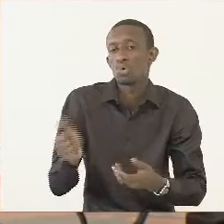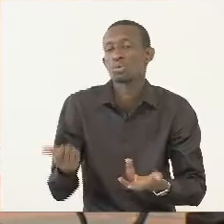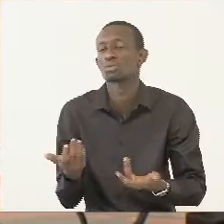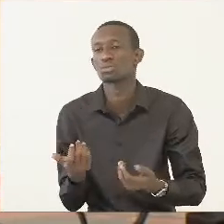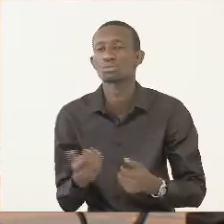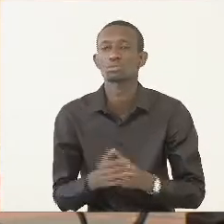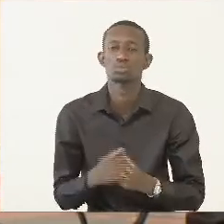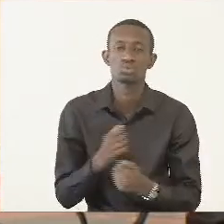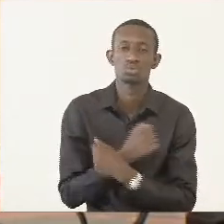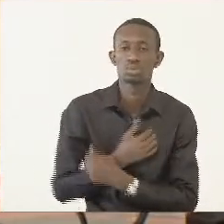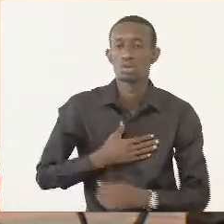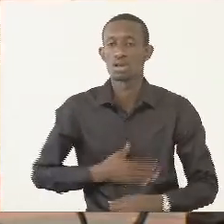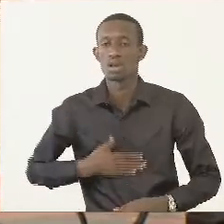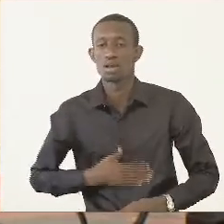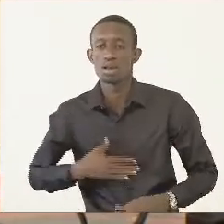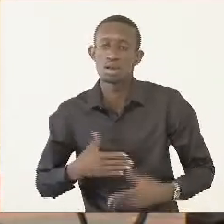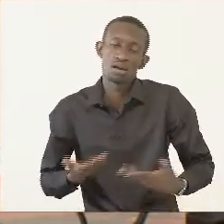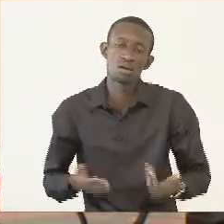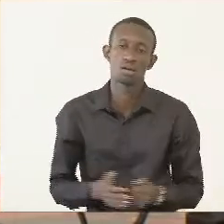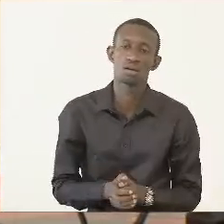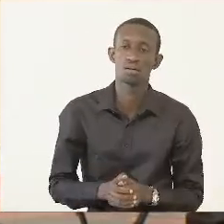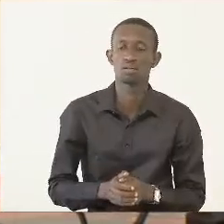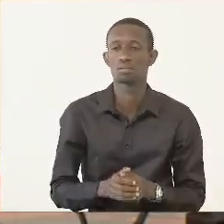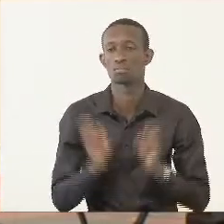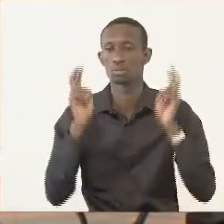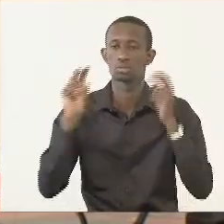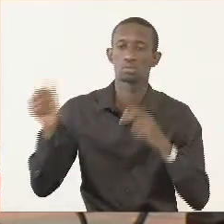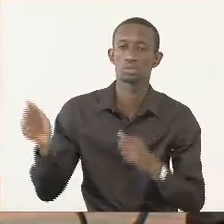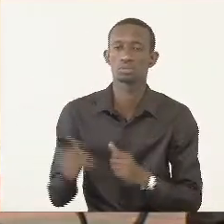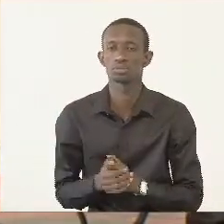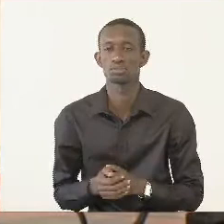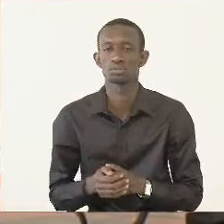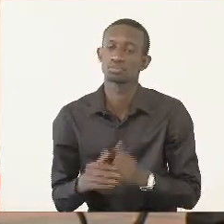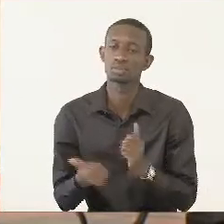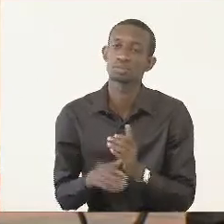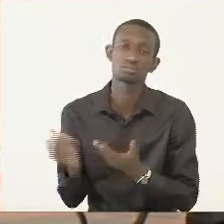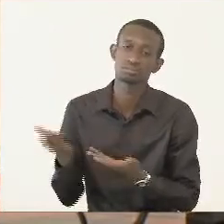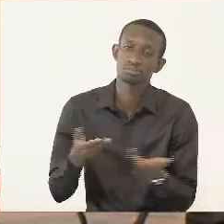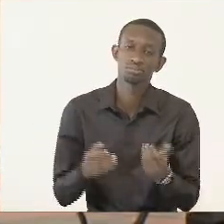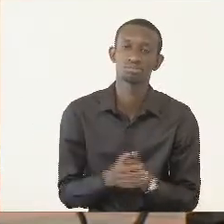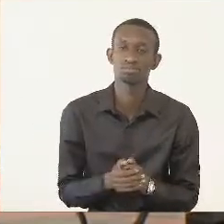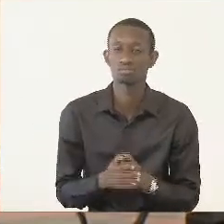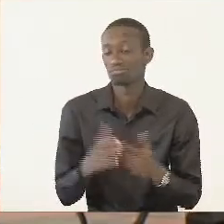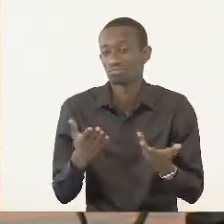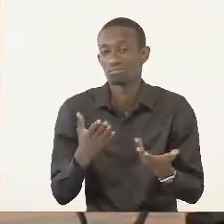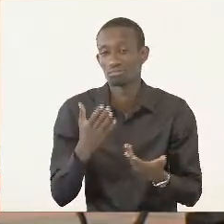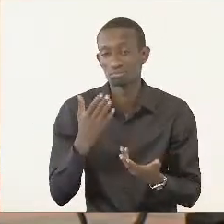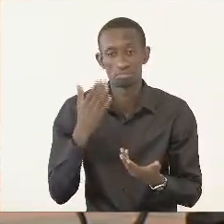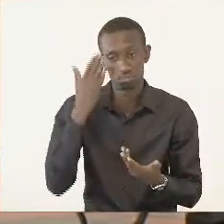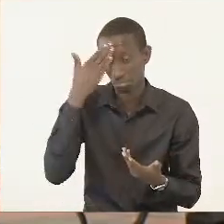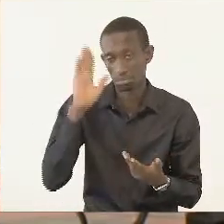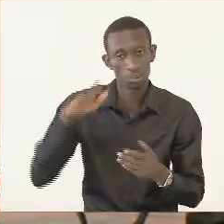sciences, whether you're in another field, take this chance up and, who knows what happens.